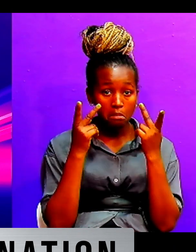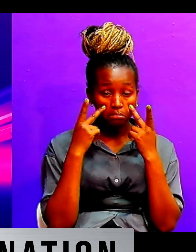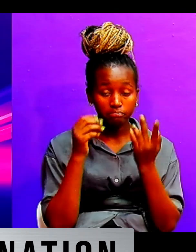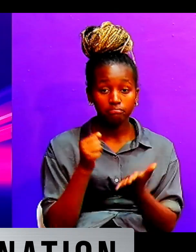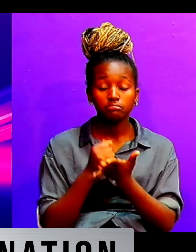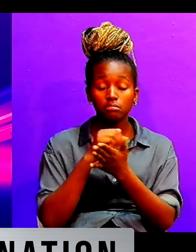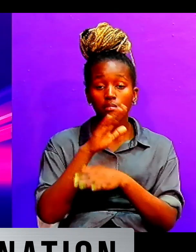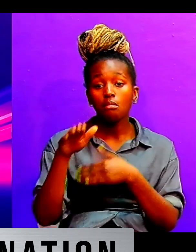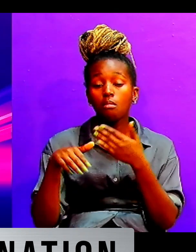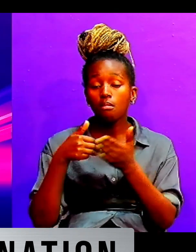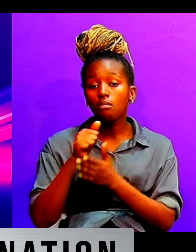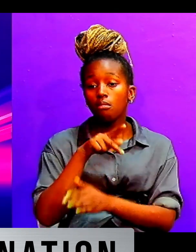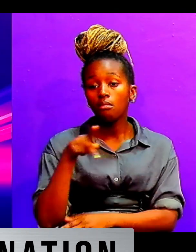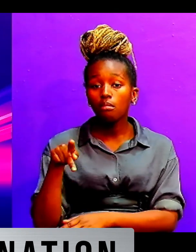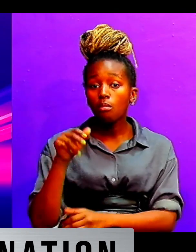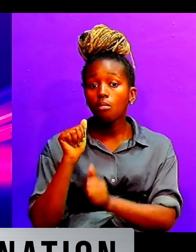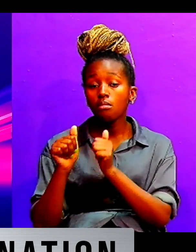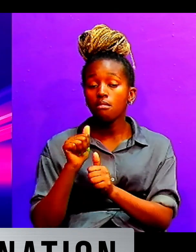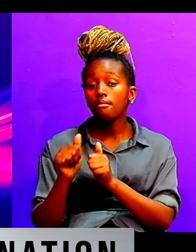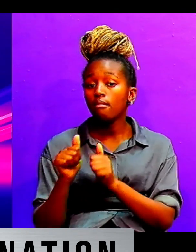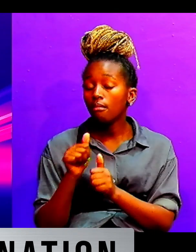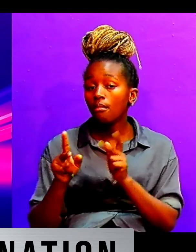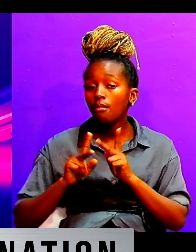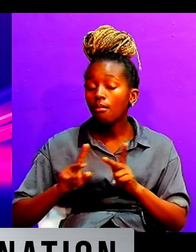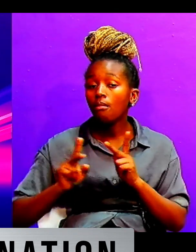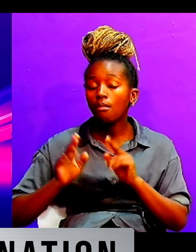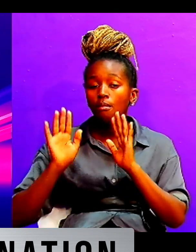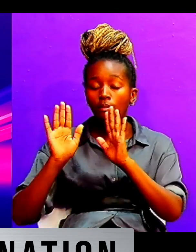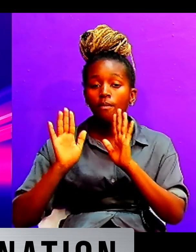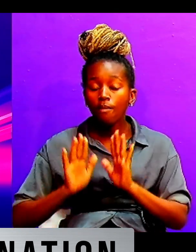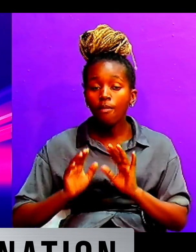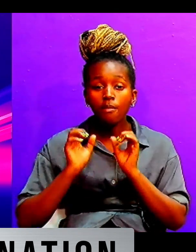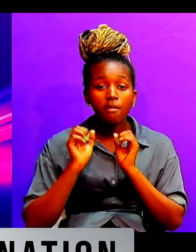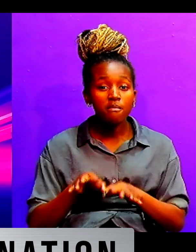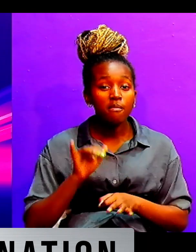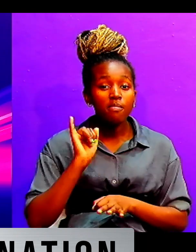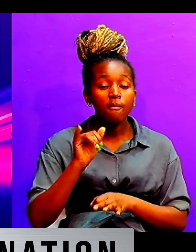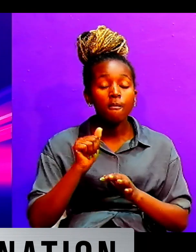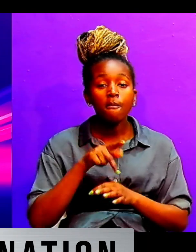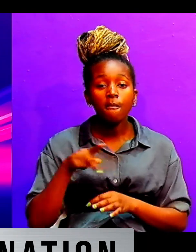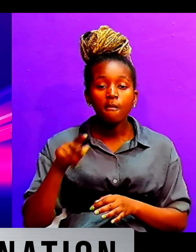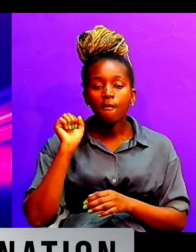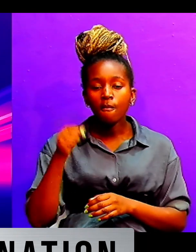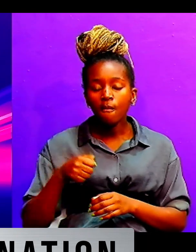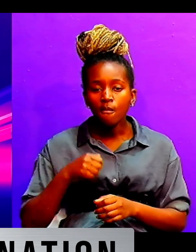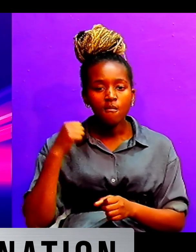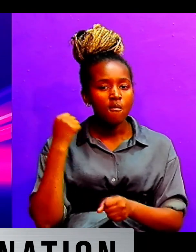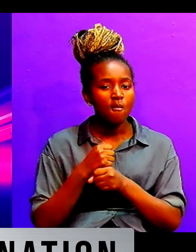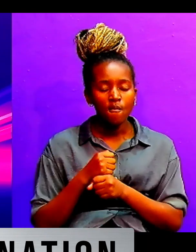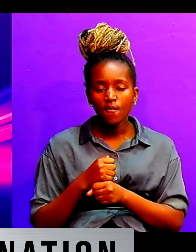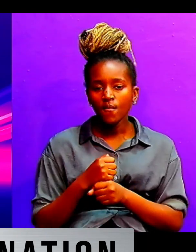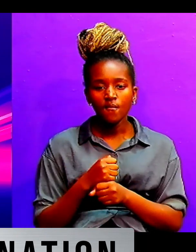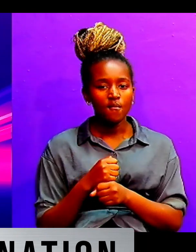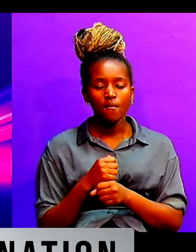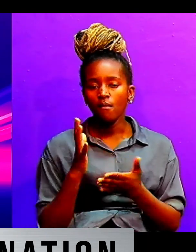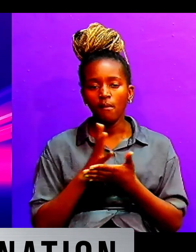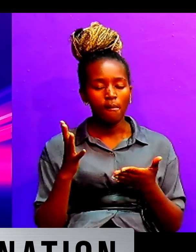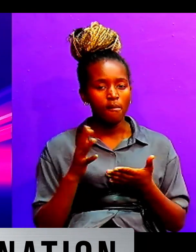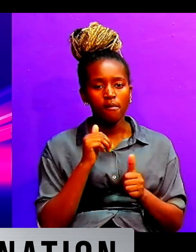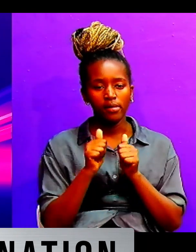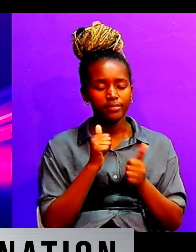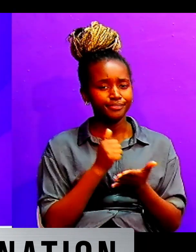All, Yes. which is an application. Yes. So if an application can do what a human being would do,